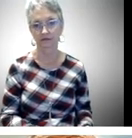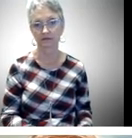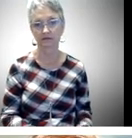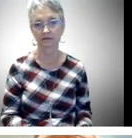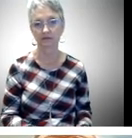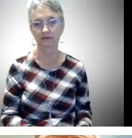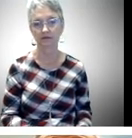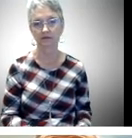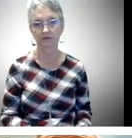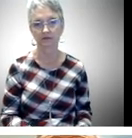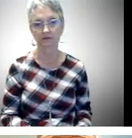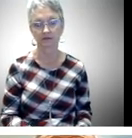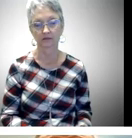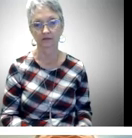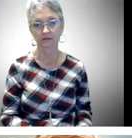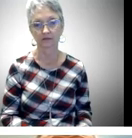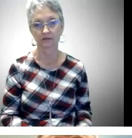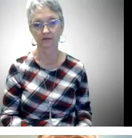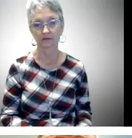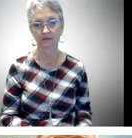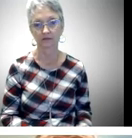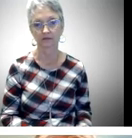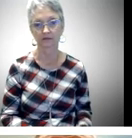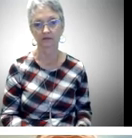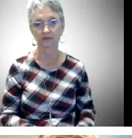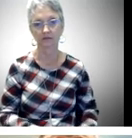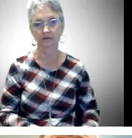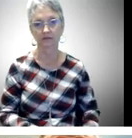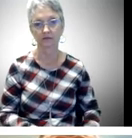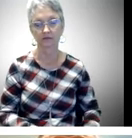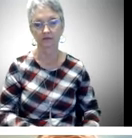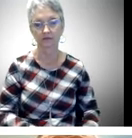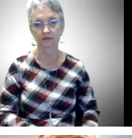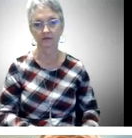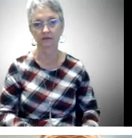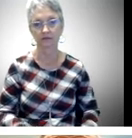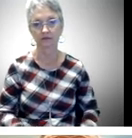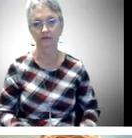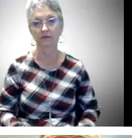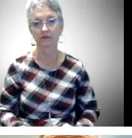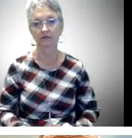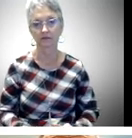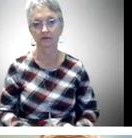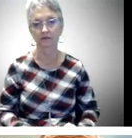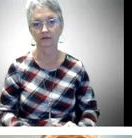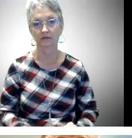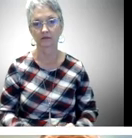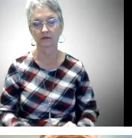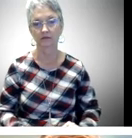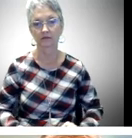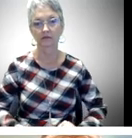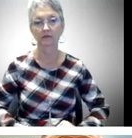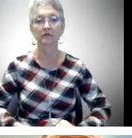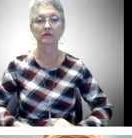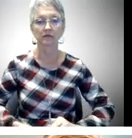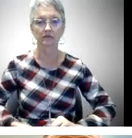don't get it. And they are overprotective. They're concerned about their own personal liability, and that they